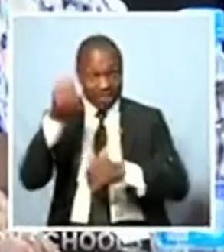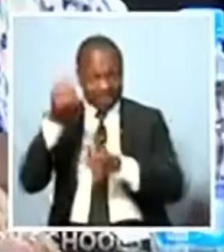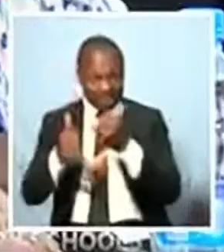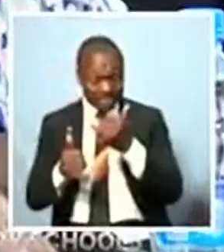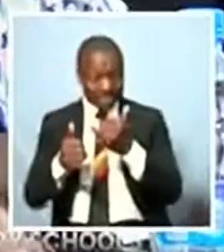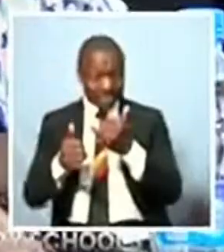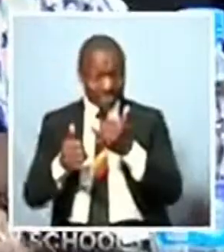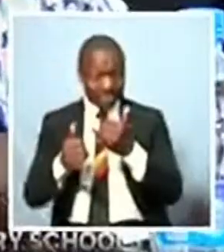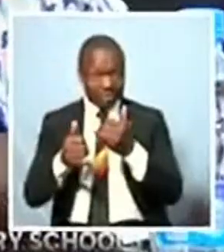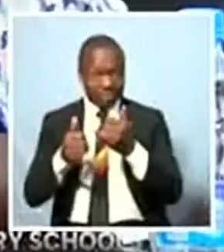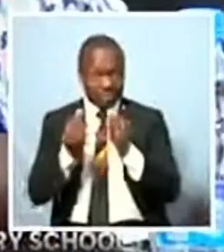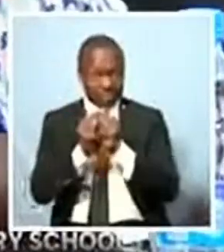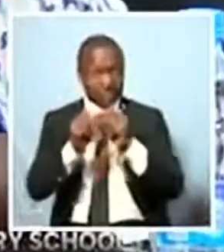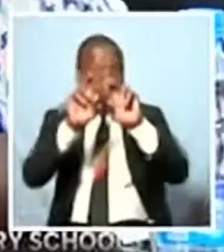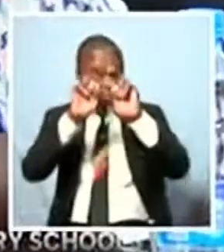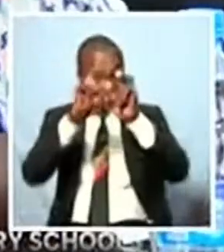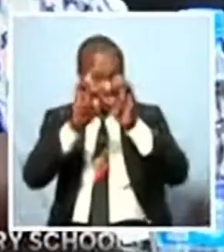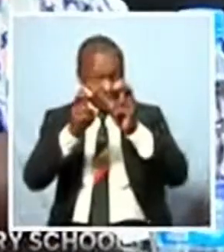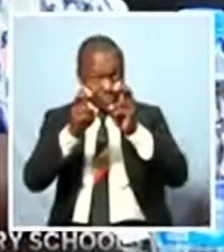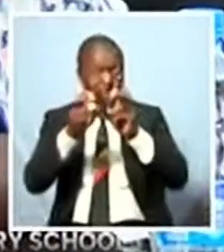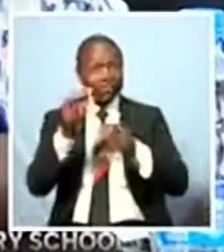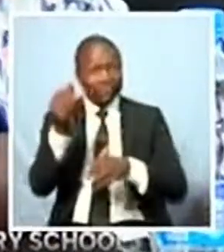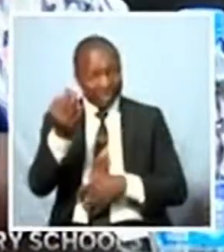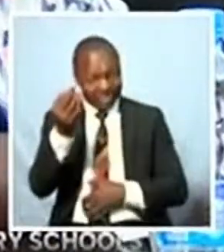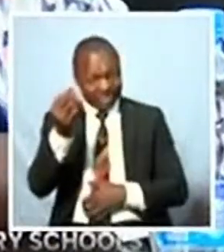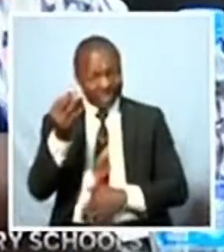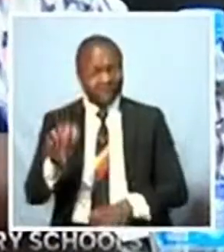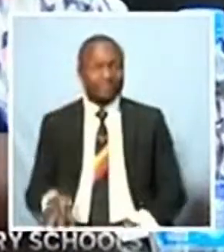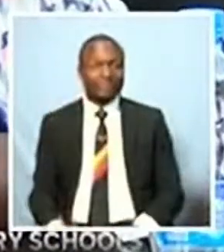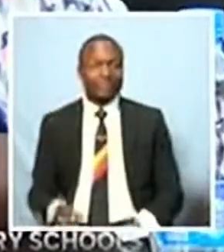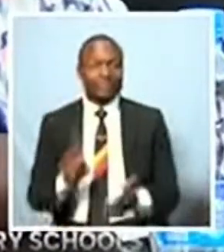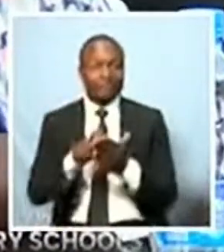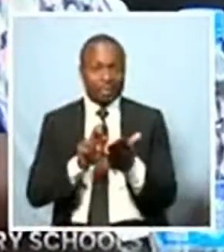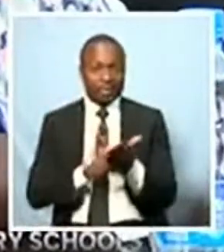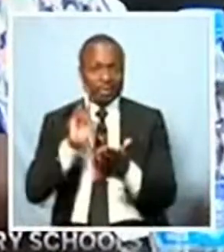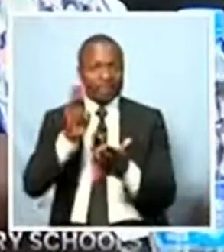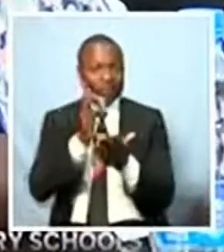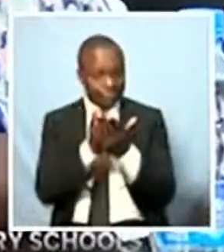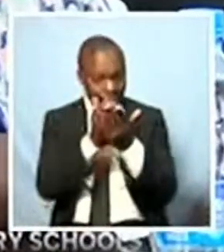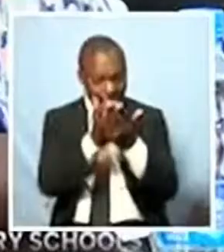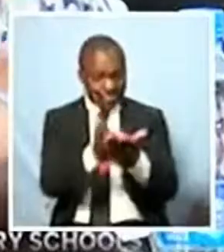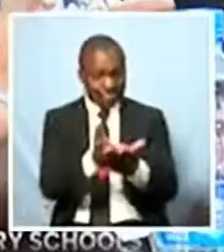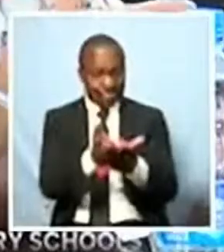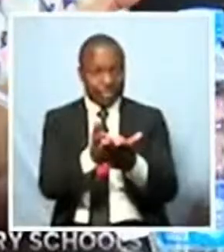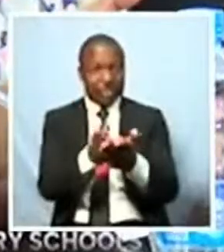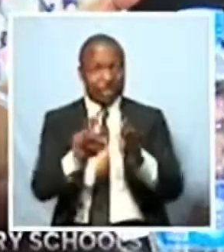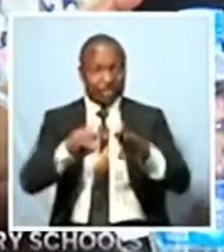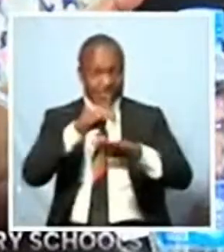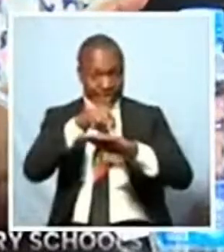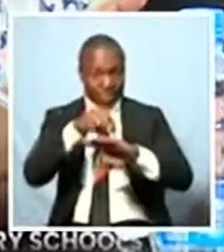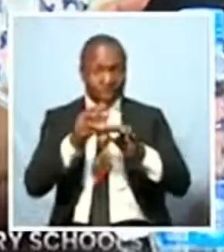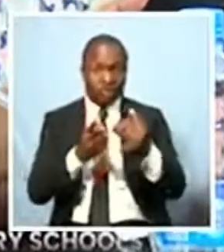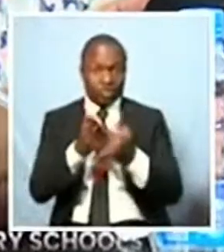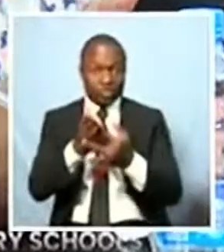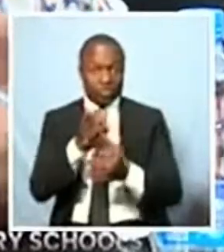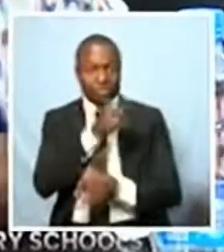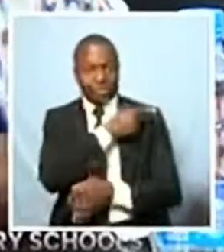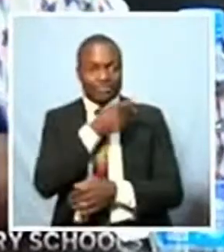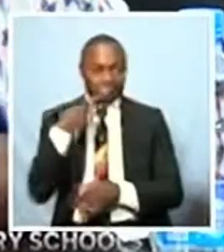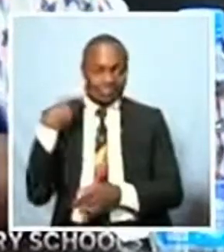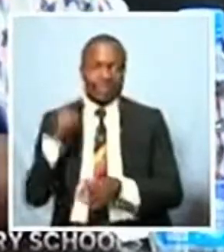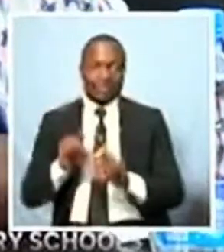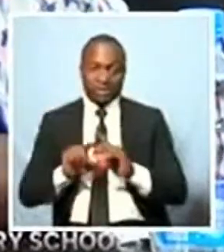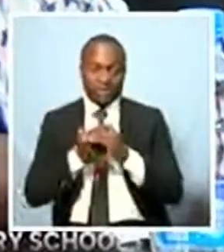with this subject this Friday, and the report to be presented to this nation through Parliament as we